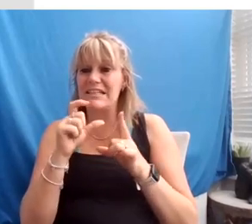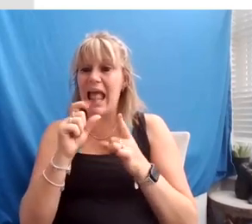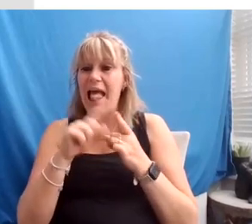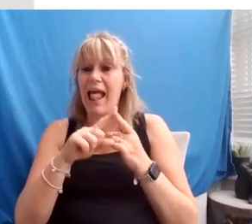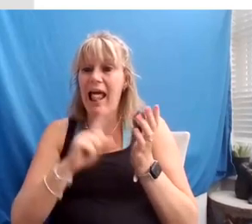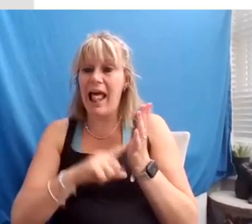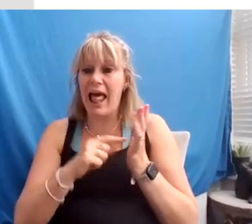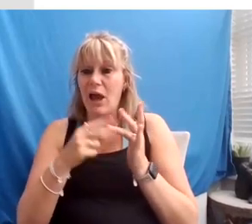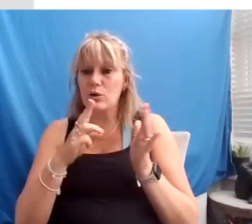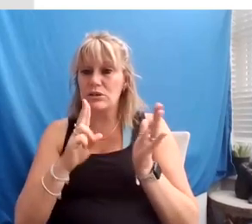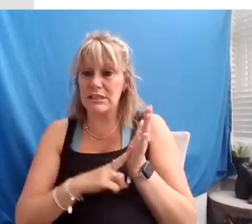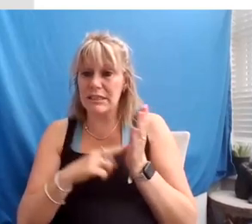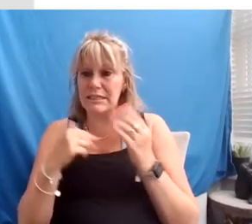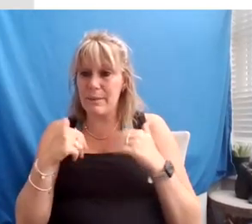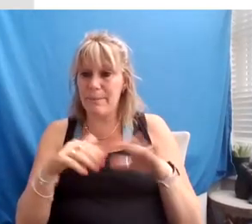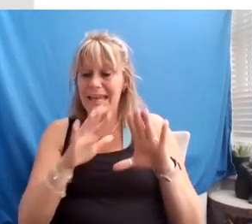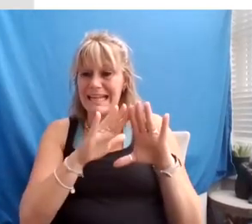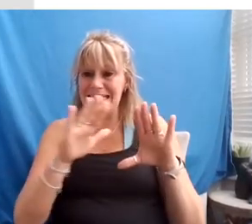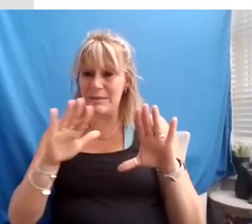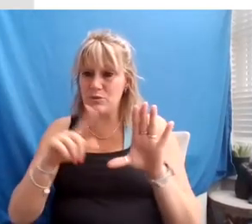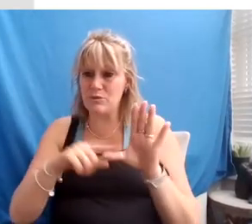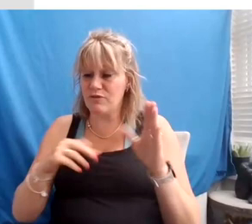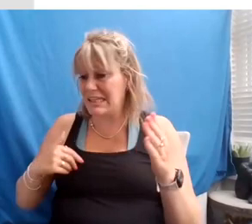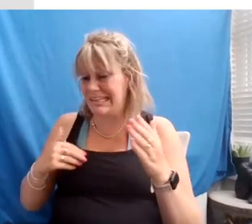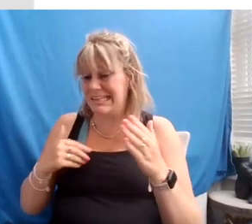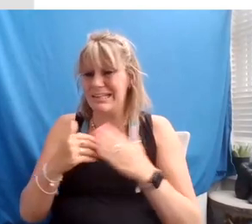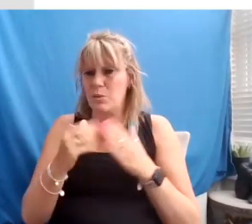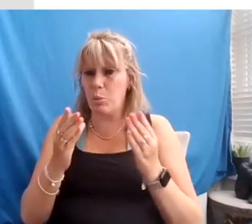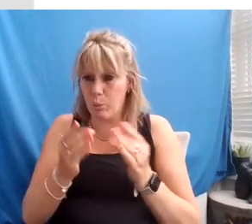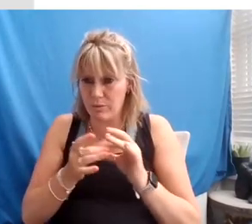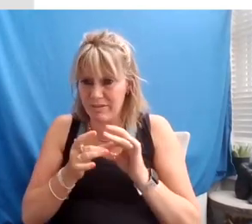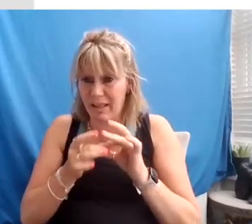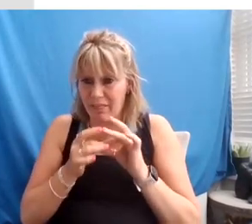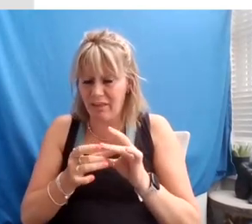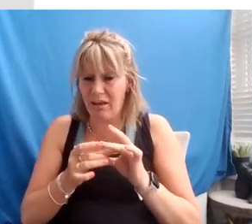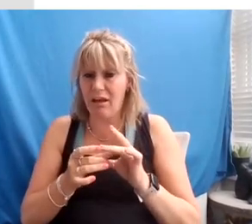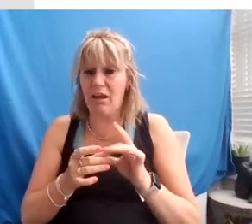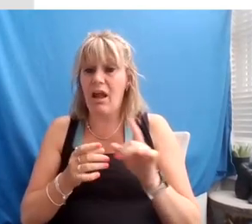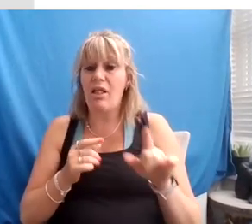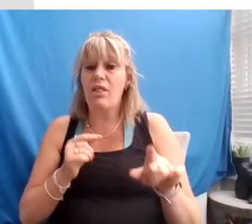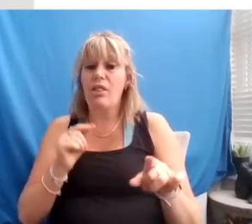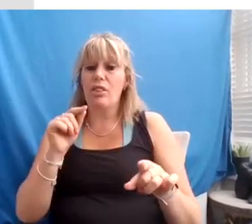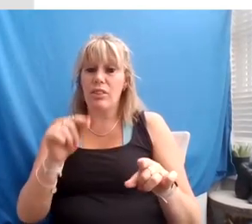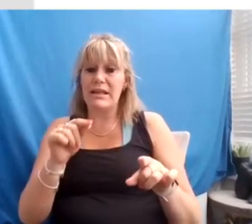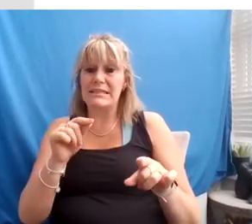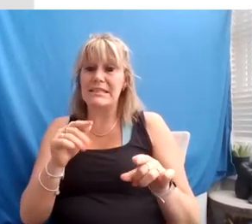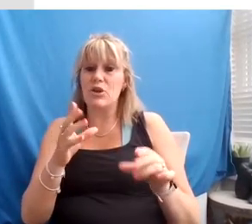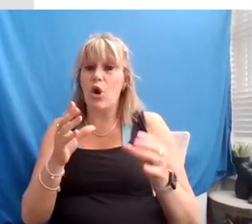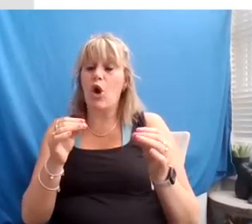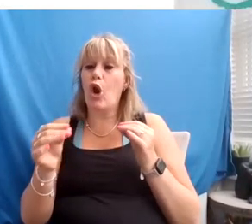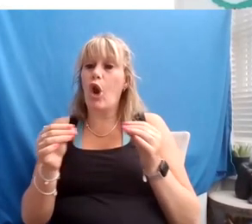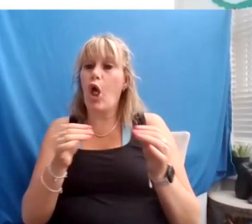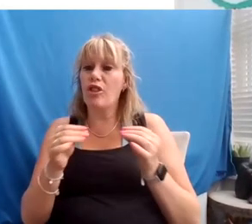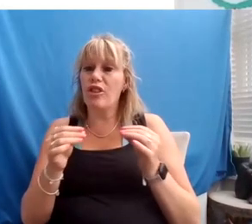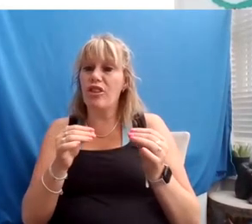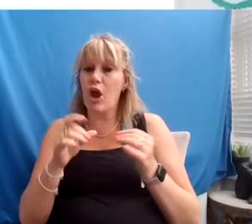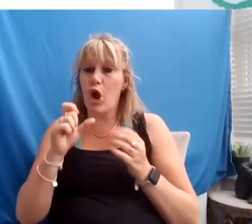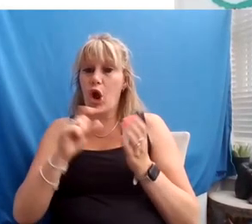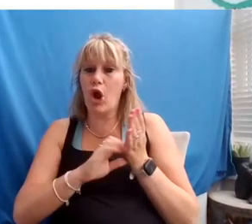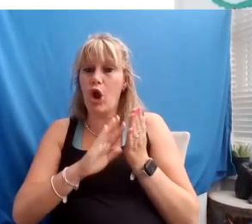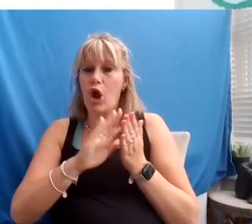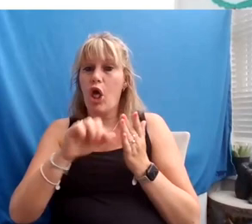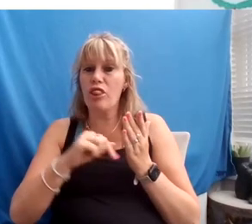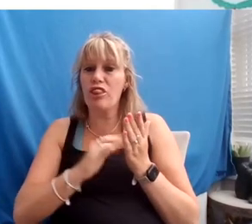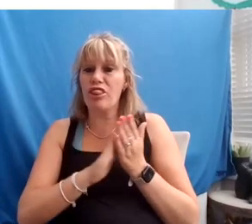over the years. So it's great to see David's work. And this is marker pen on cloth. And you can see, particularly if I zoom